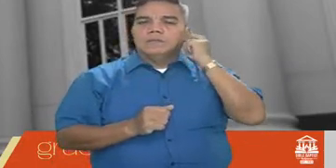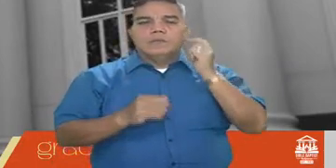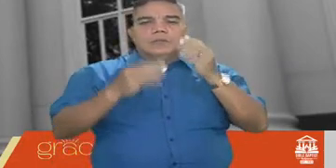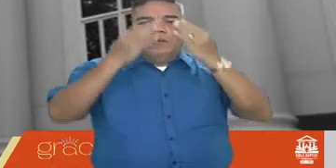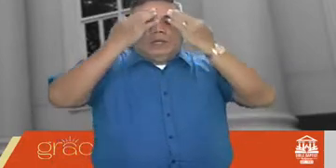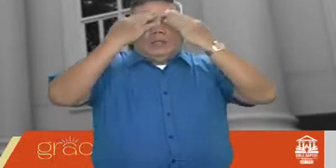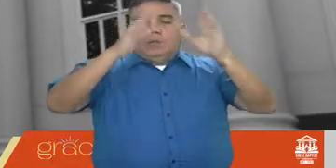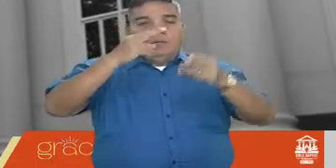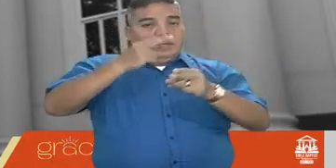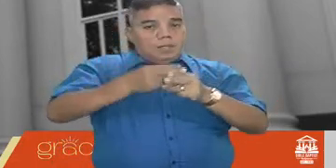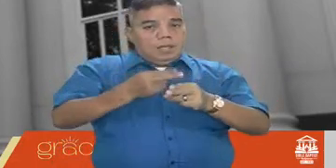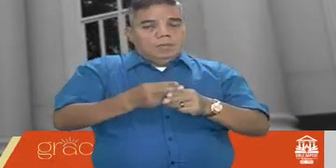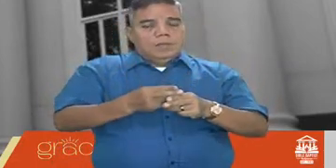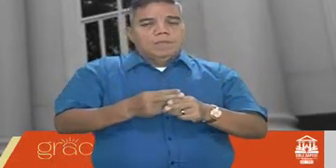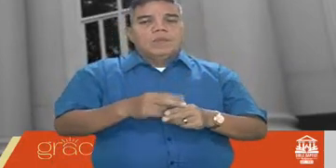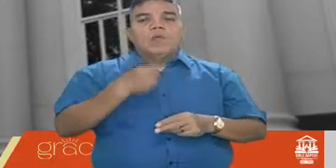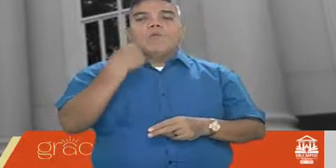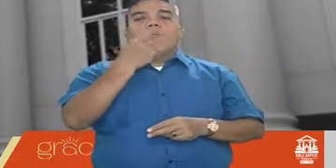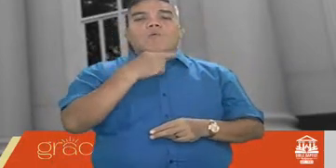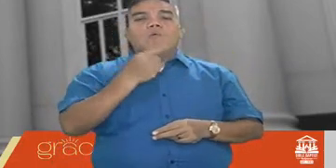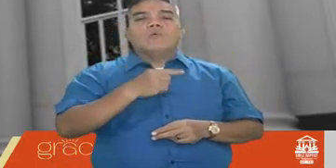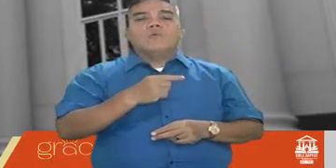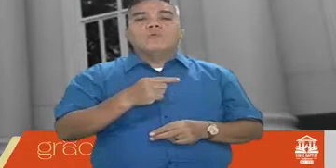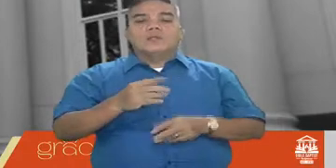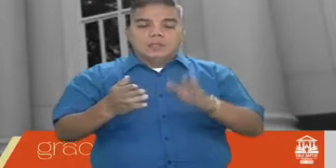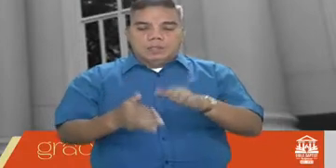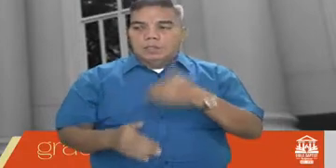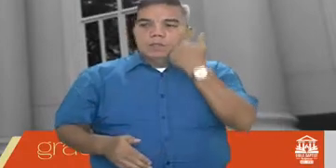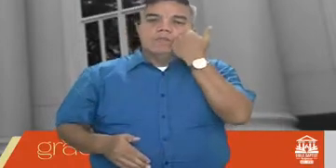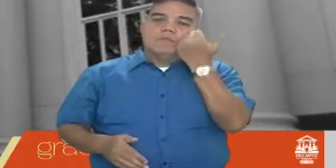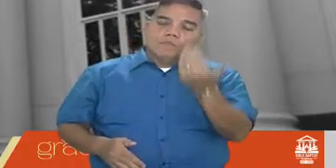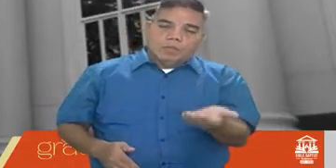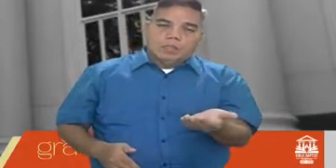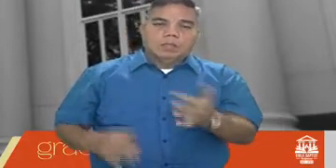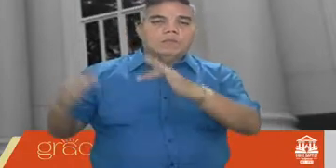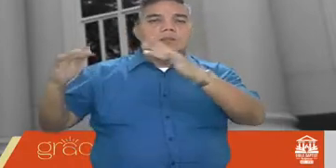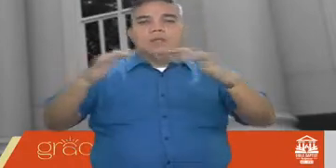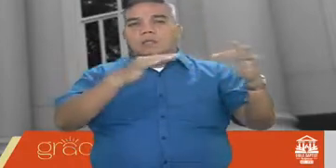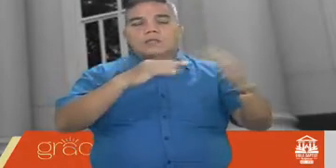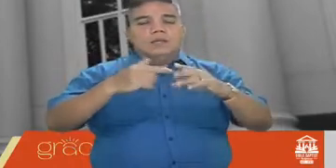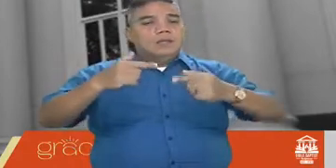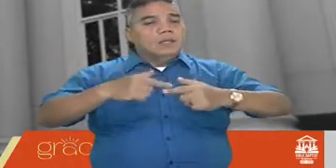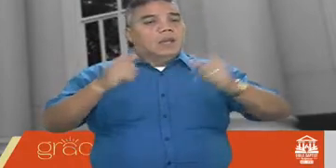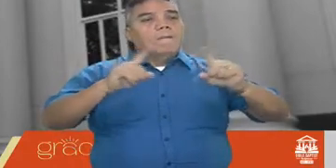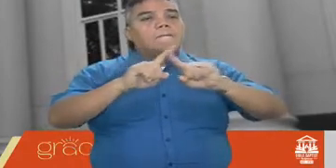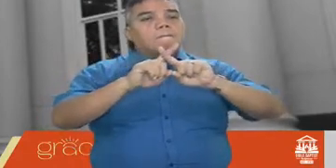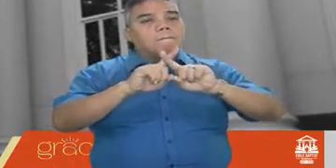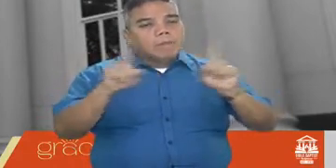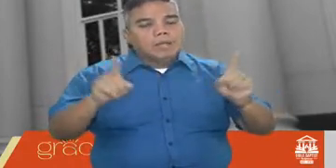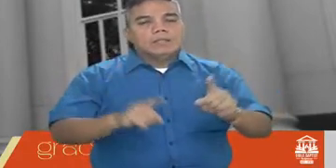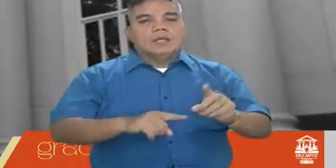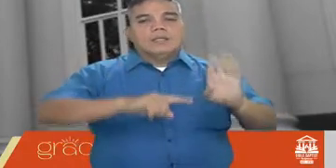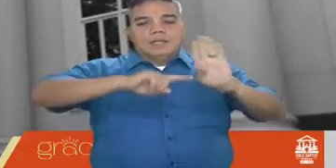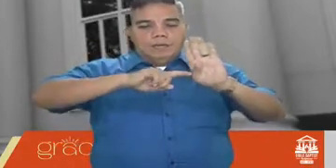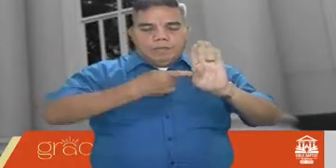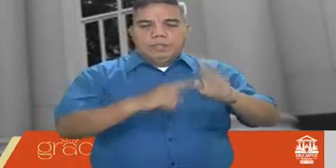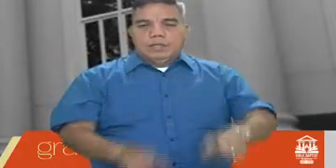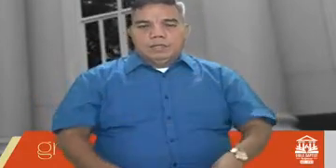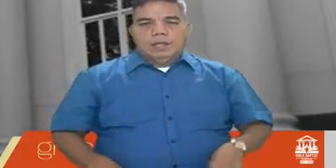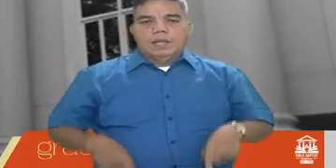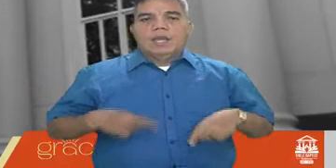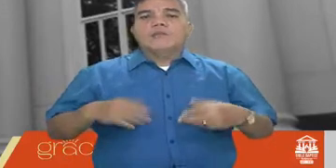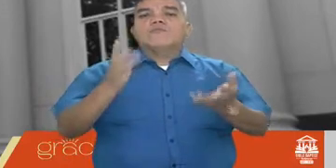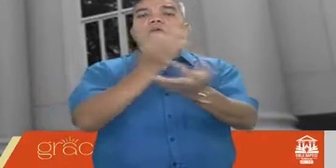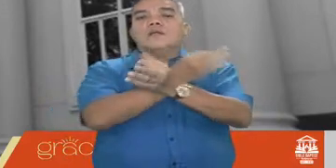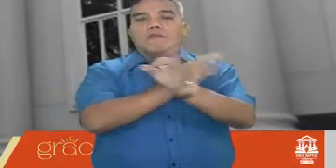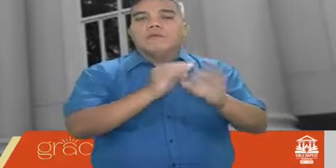those we do not know their names, who vanished under the anonymity, yet had invested their lives also